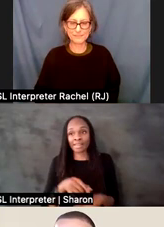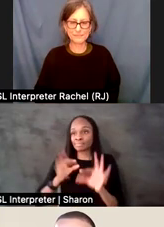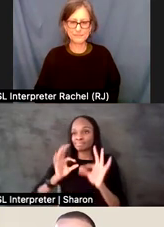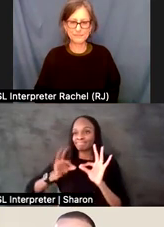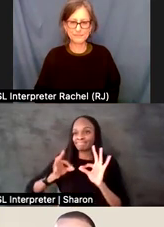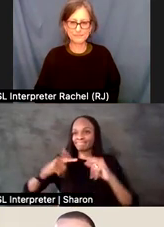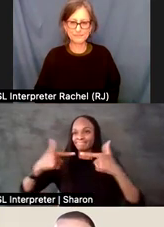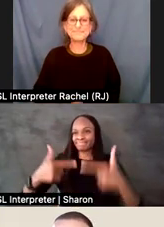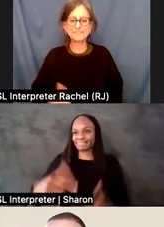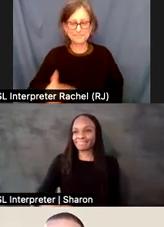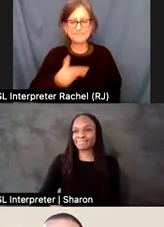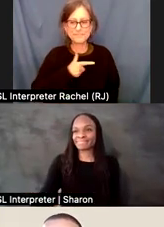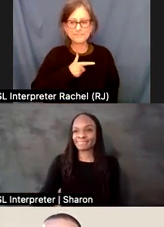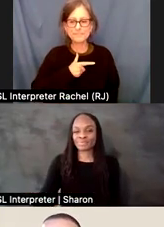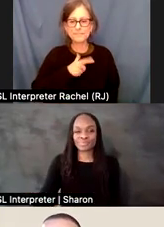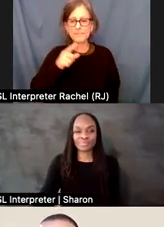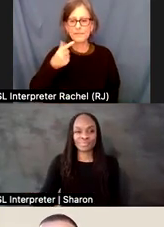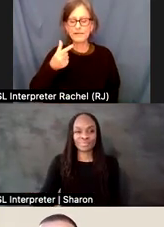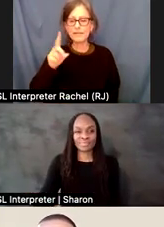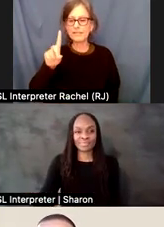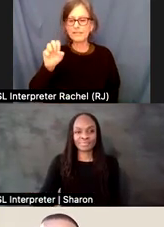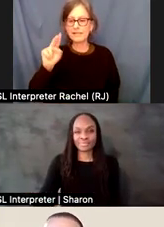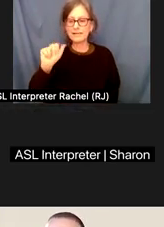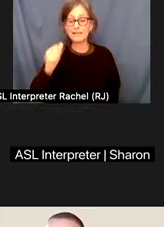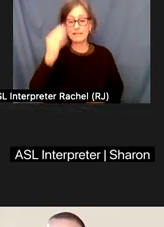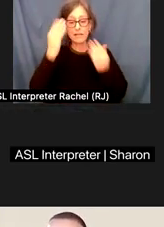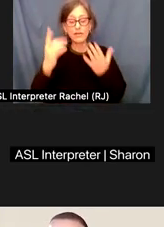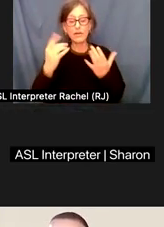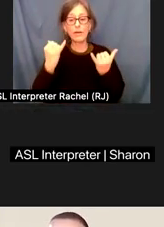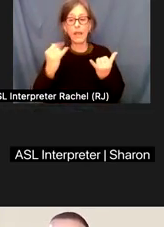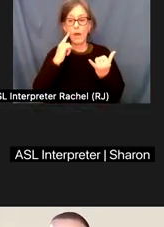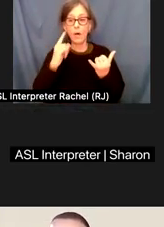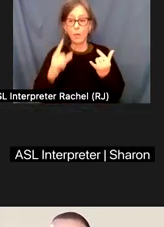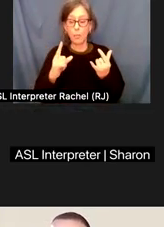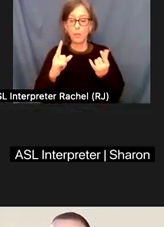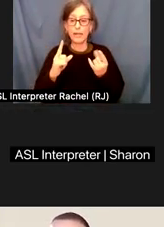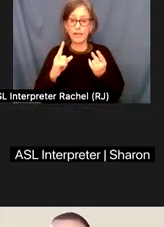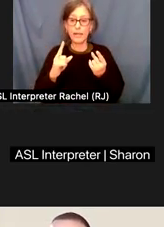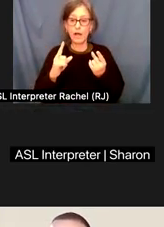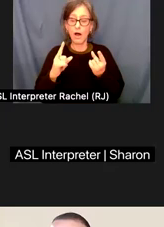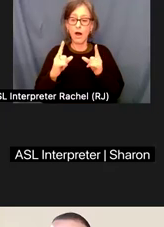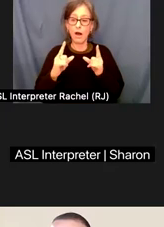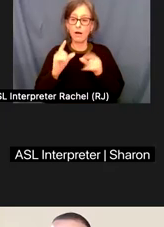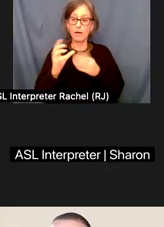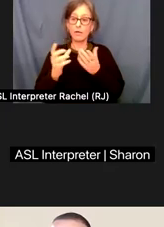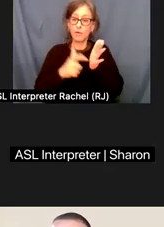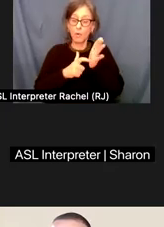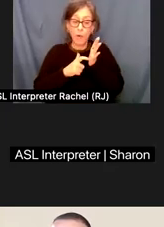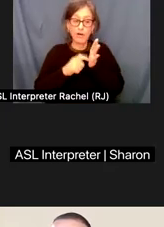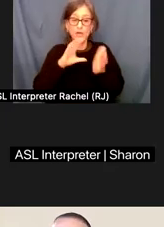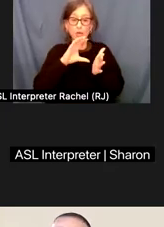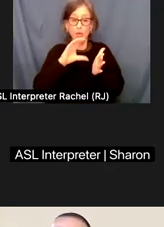more thing, Ray, we actually now are required to either cohabitat or co-locate your pets at